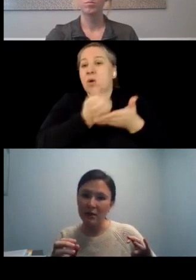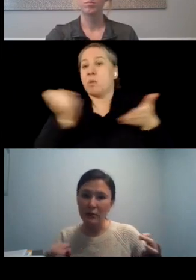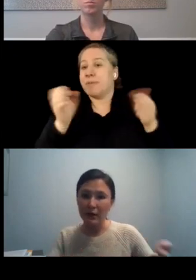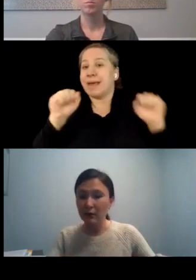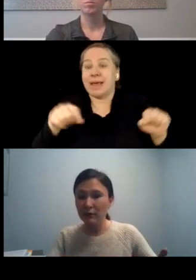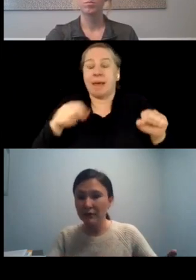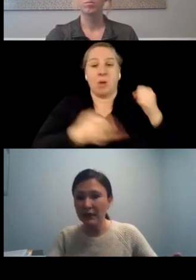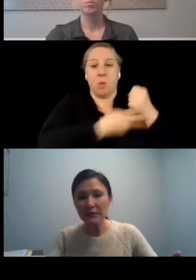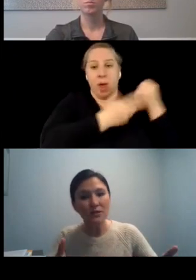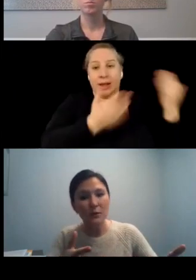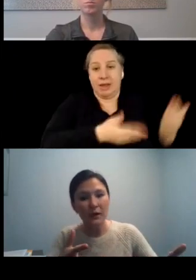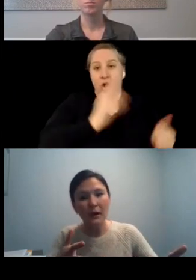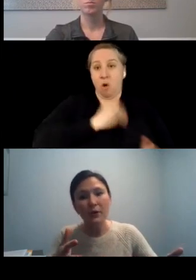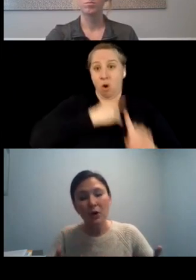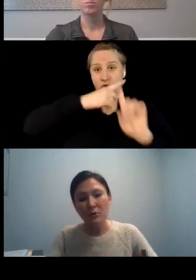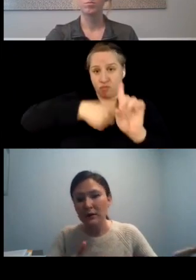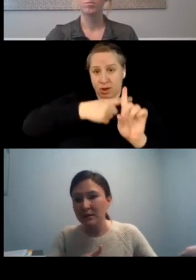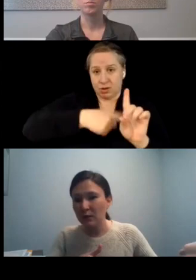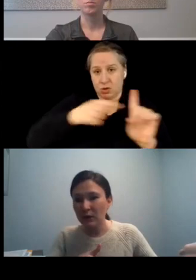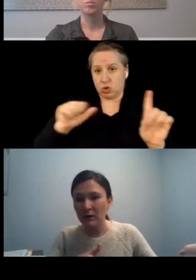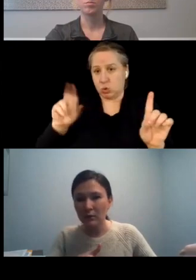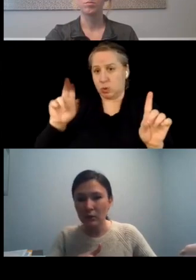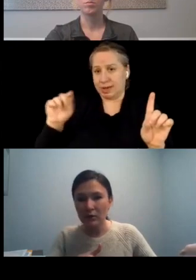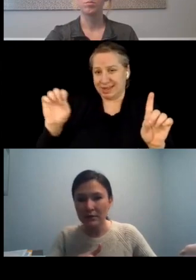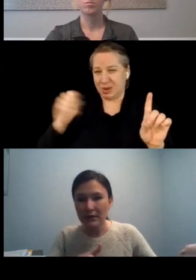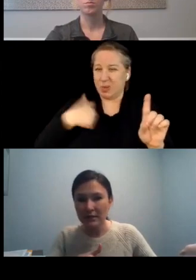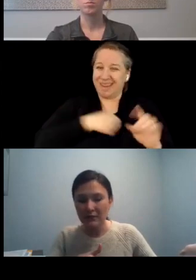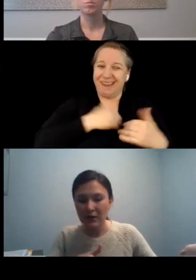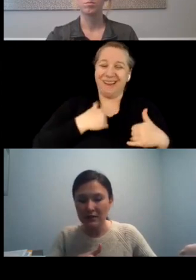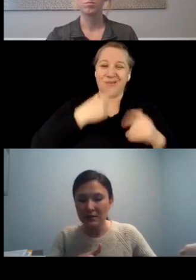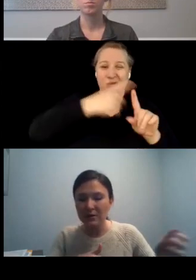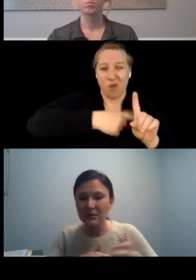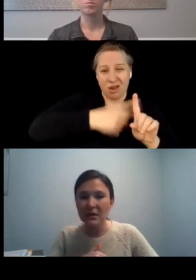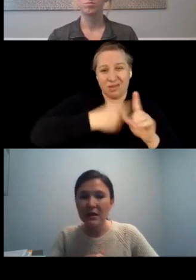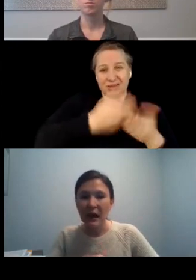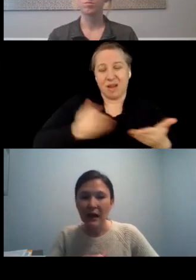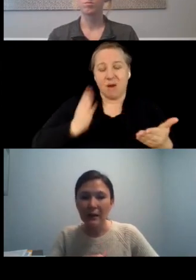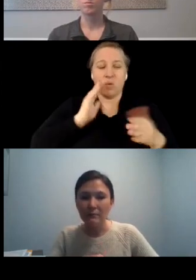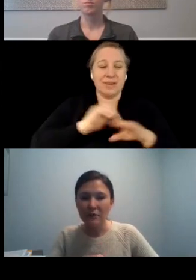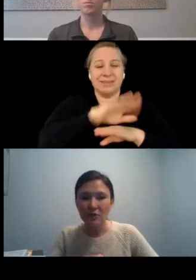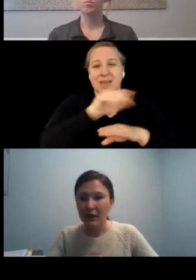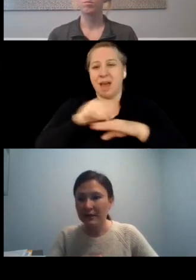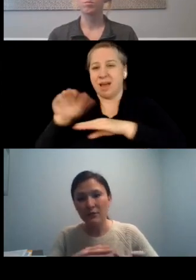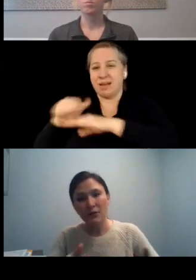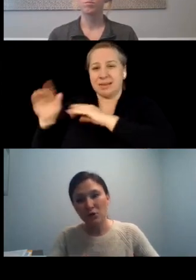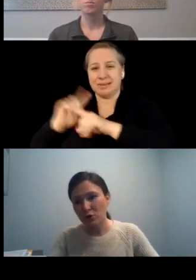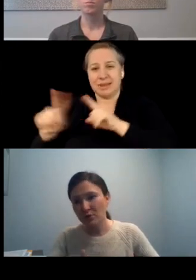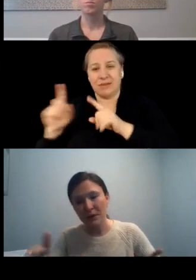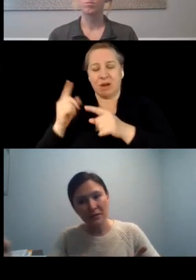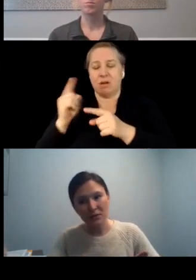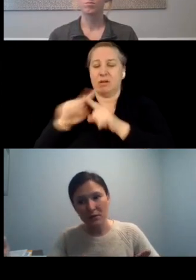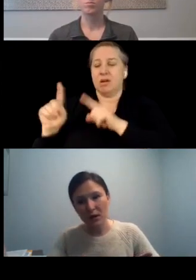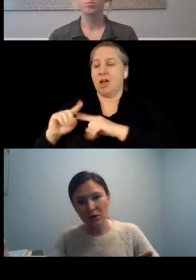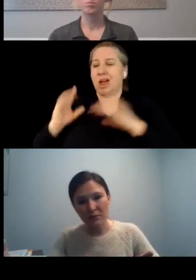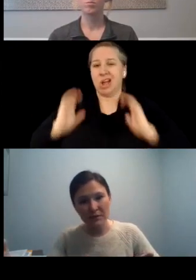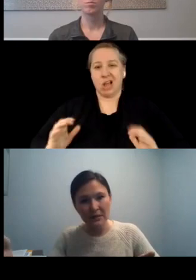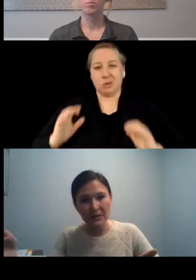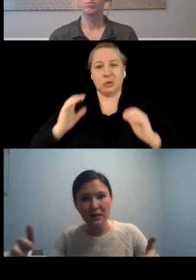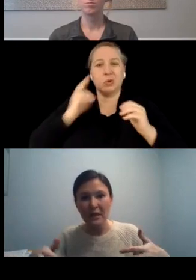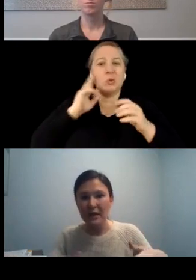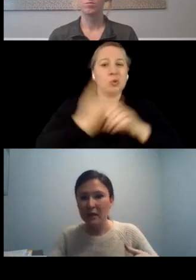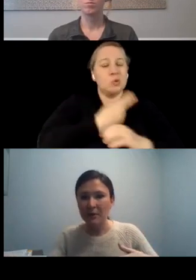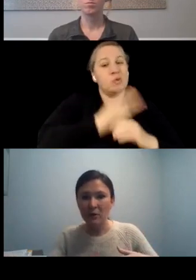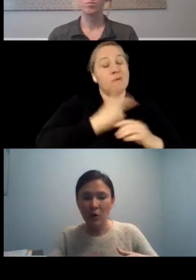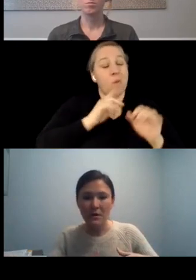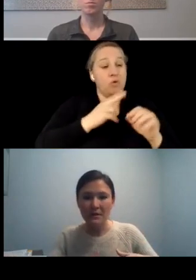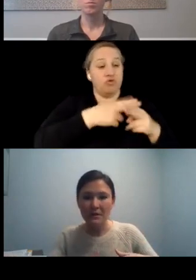here is our rental fleet. So we have rentals that we will send to different customers to utilize either on a short-term basis or a long-term